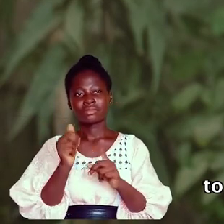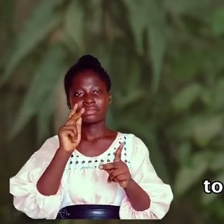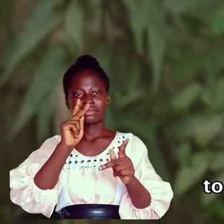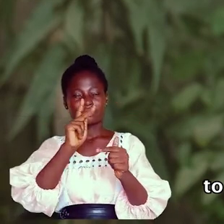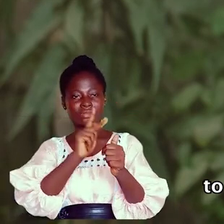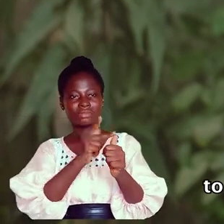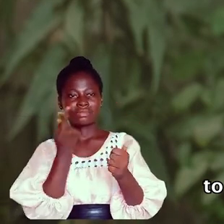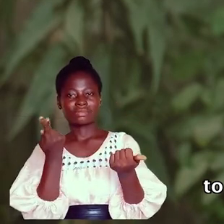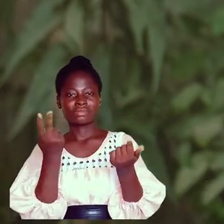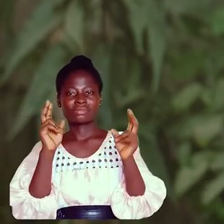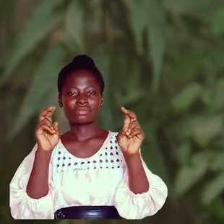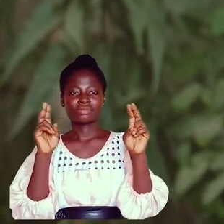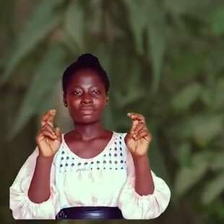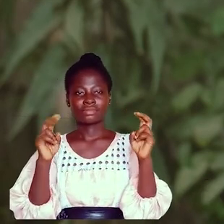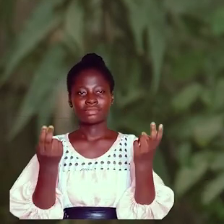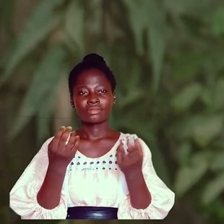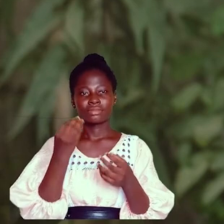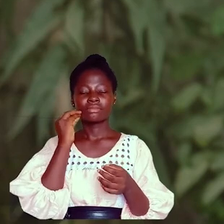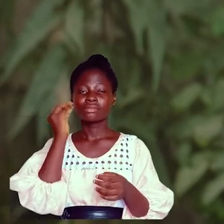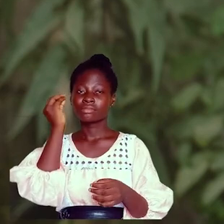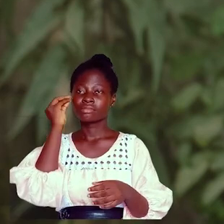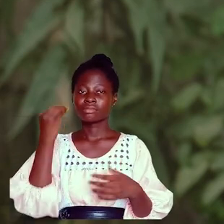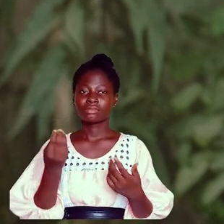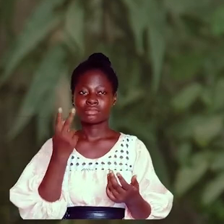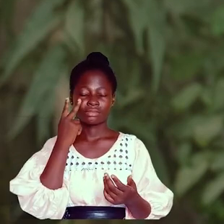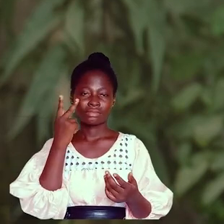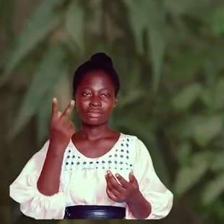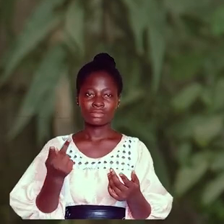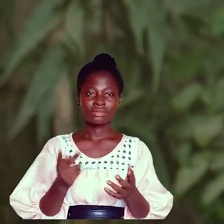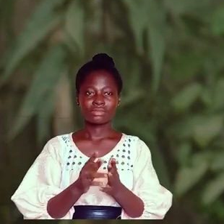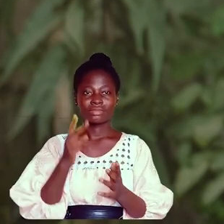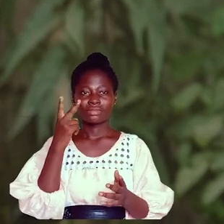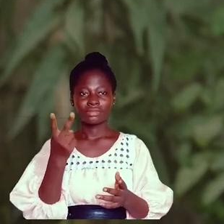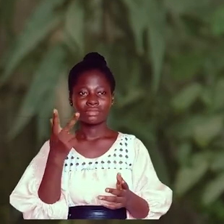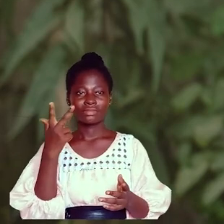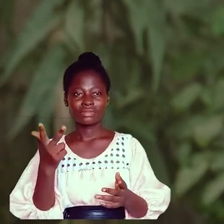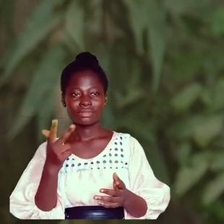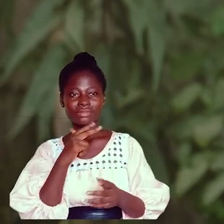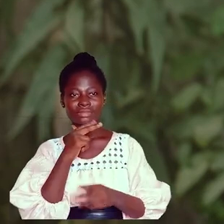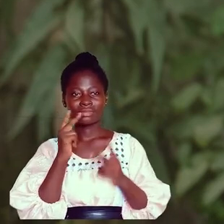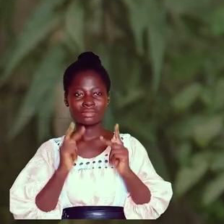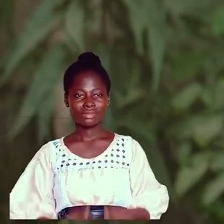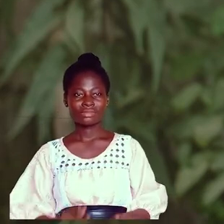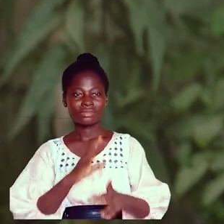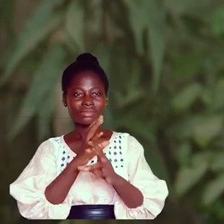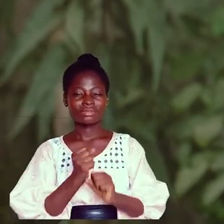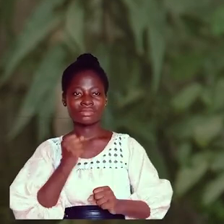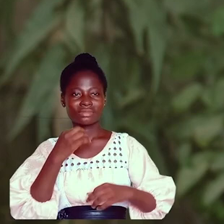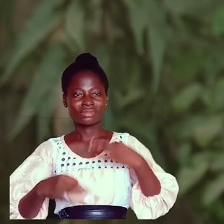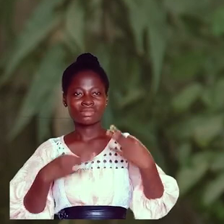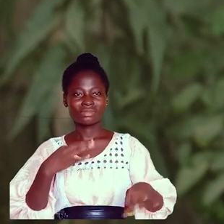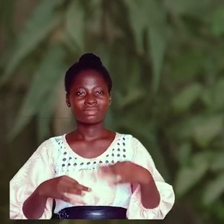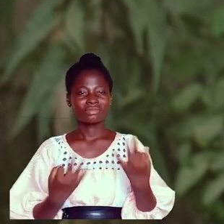to their cases. If I am at home and I find out that it took 2 or 3 years for Sinam to get